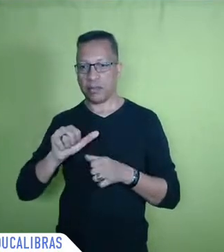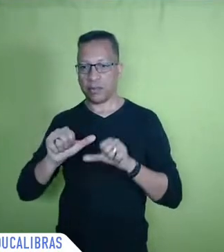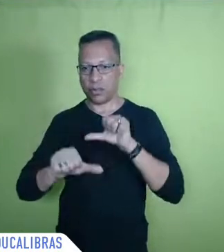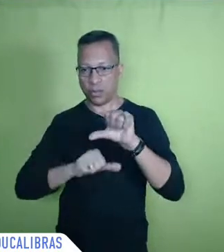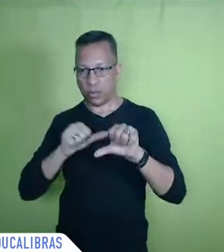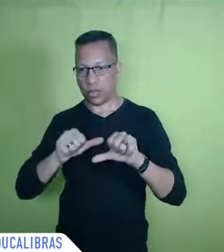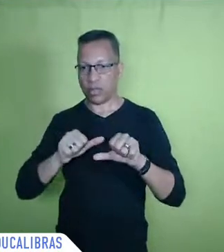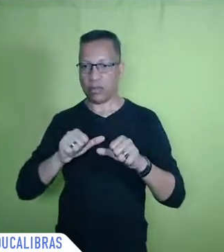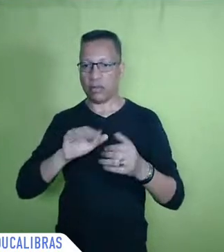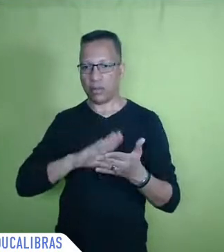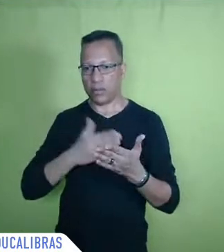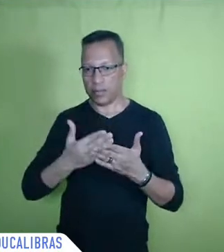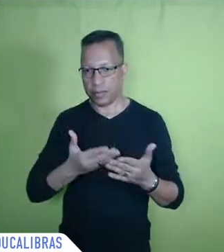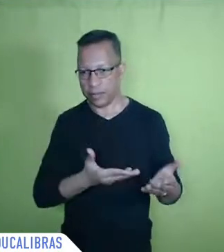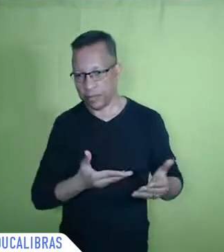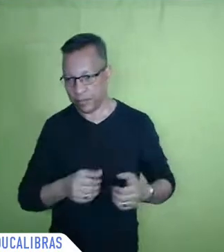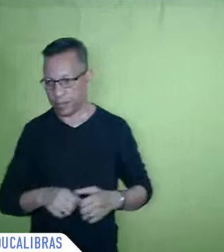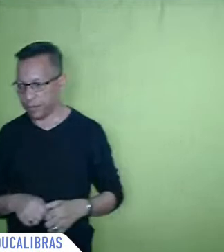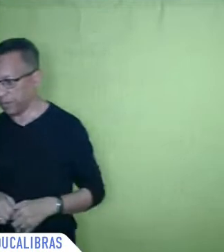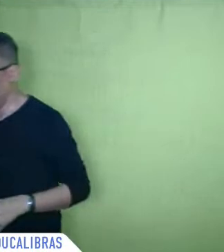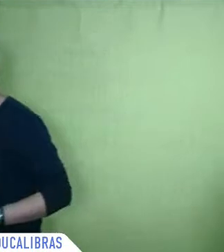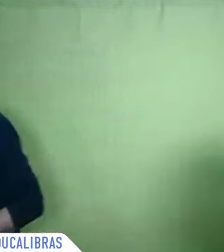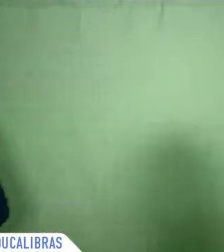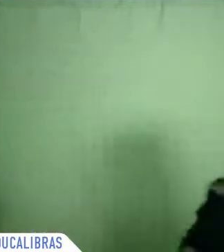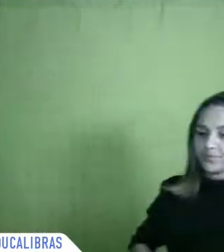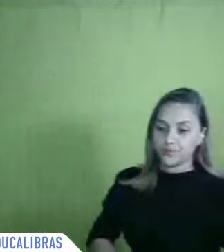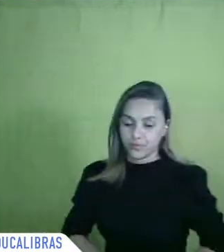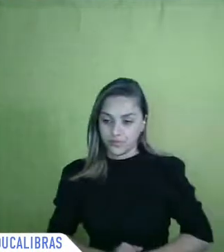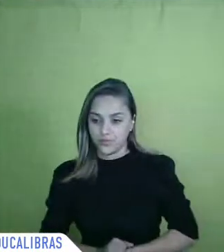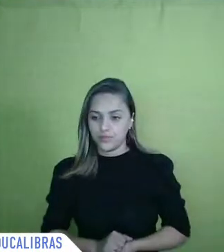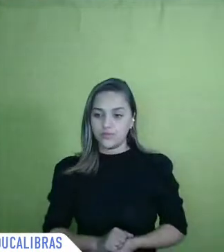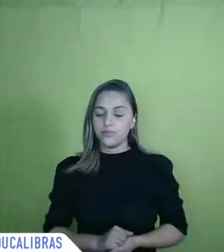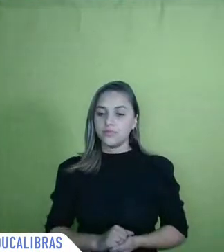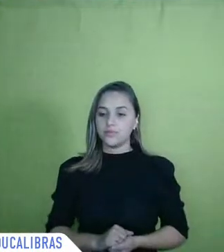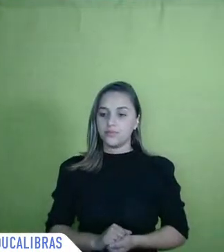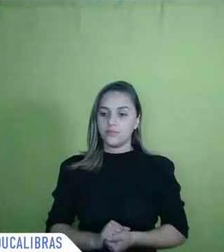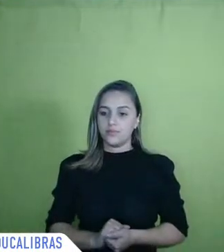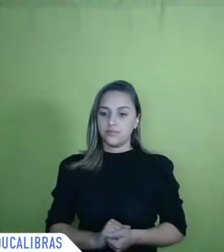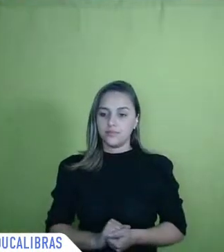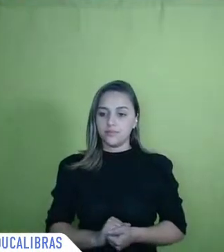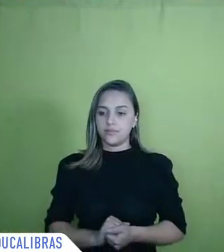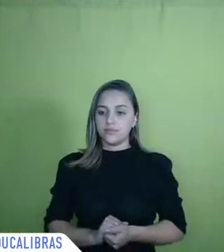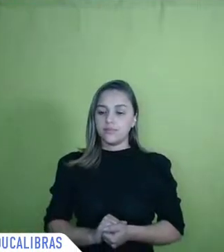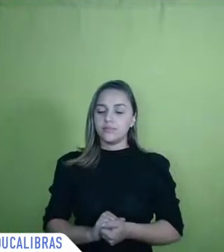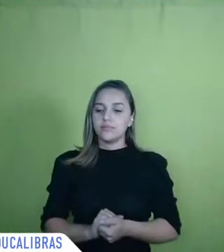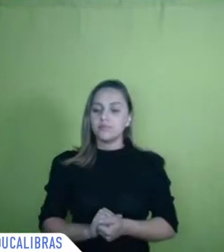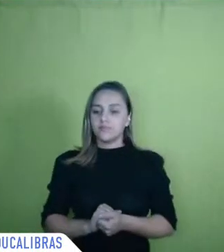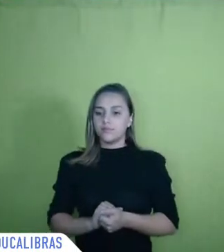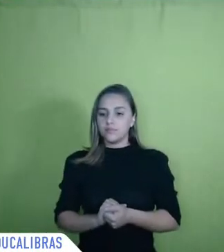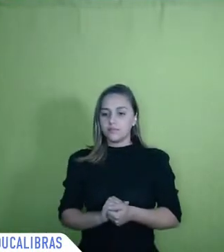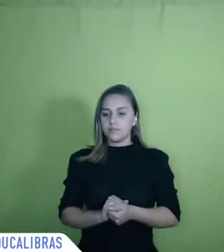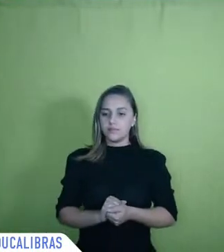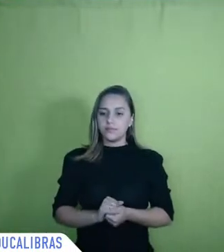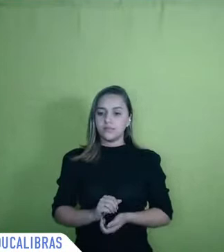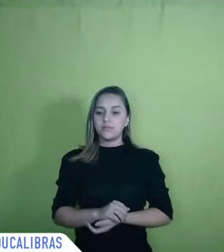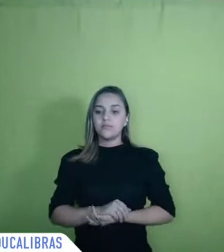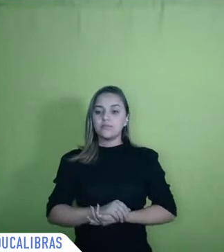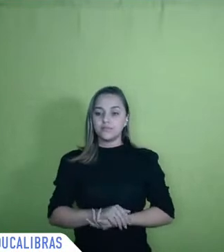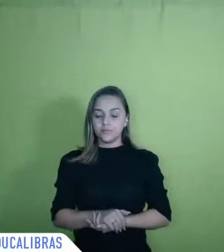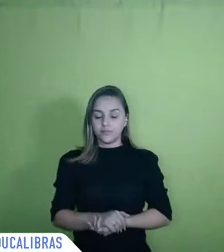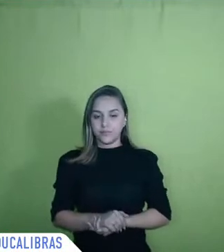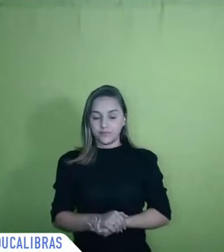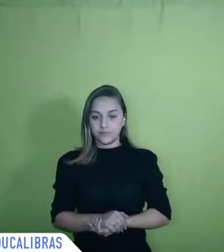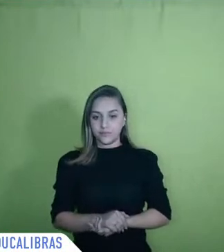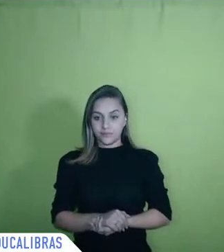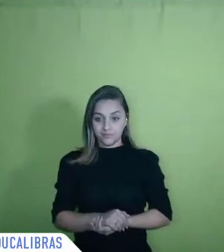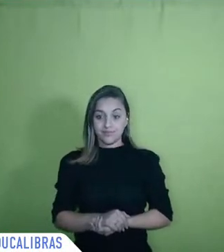by listening to Marc Morgan. Yes, because I didn't have the simultaneous translation. Would you be able to repeat the question in English,